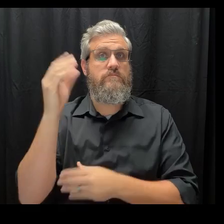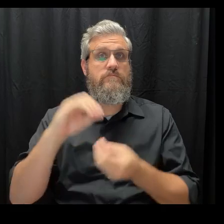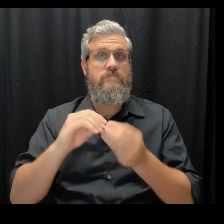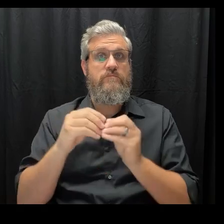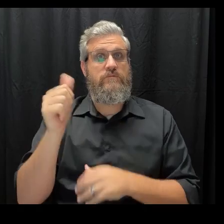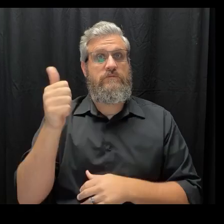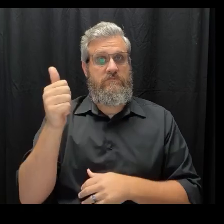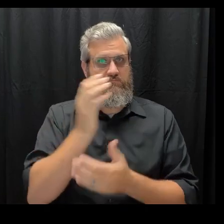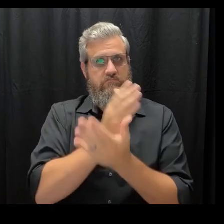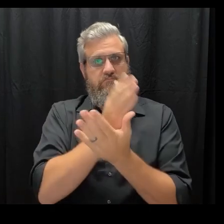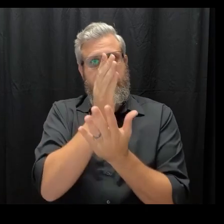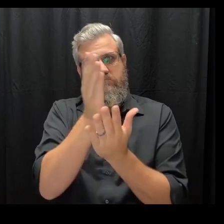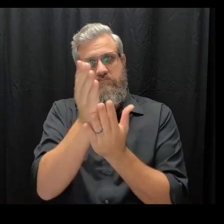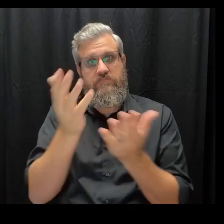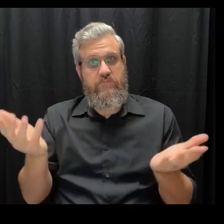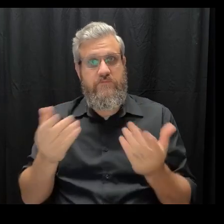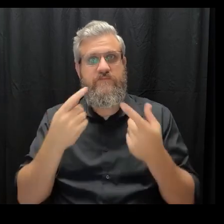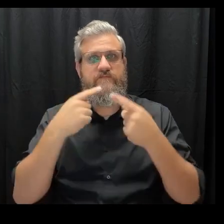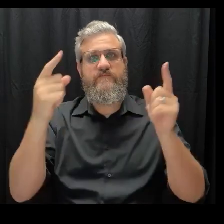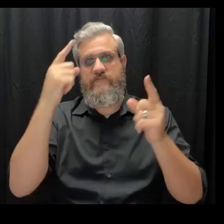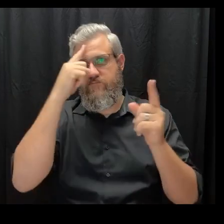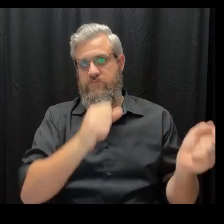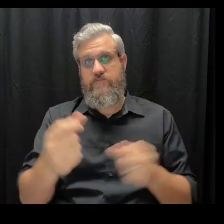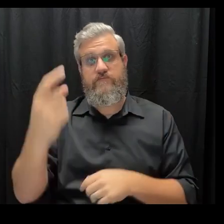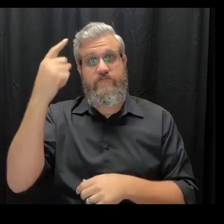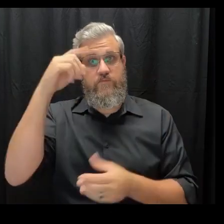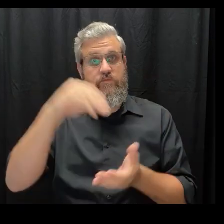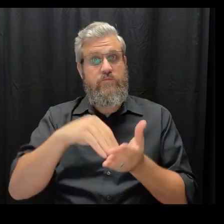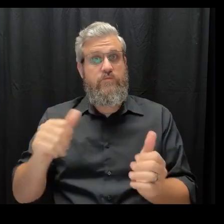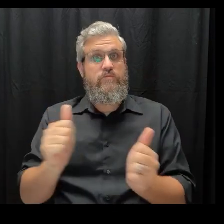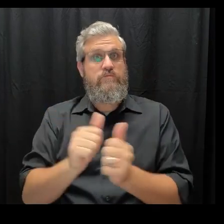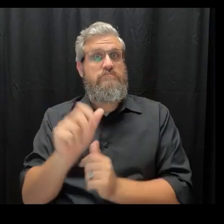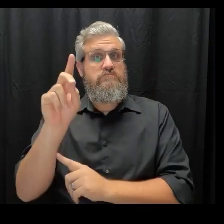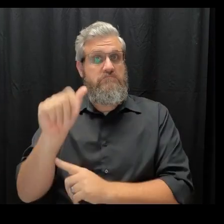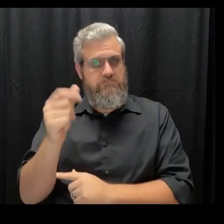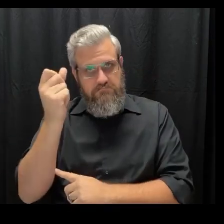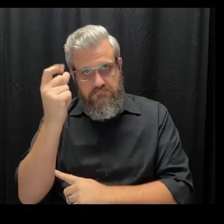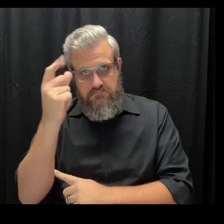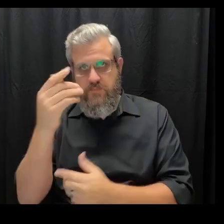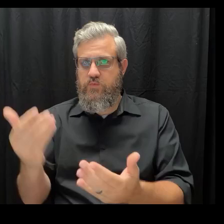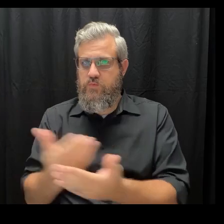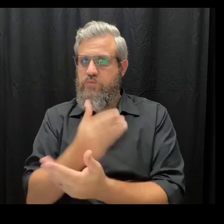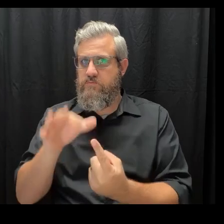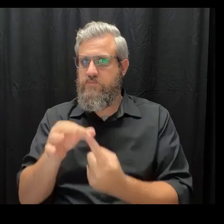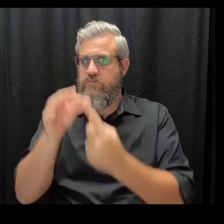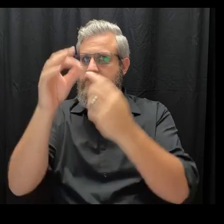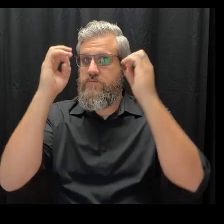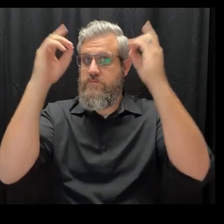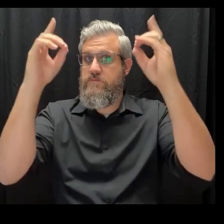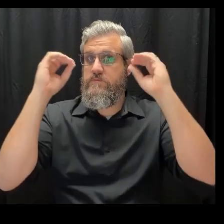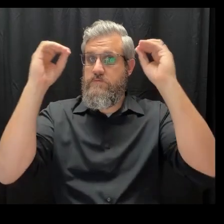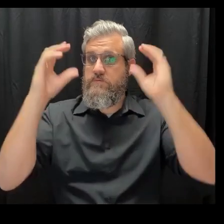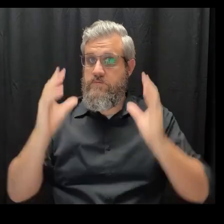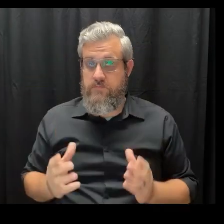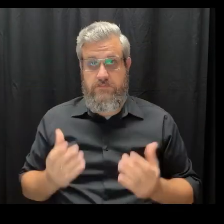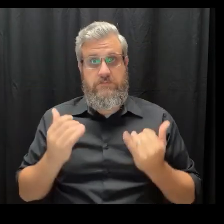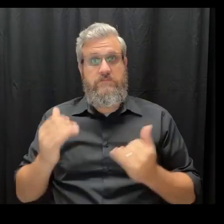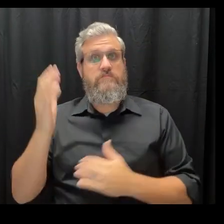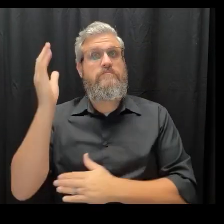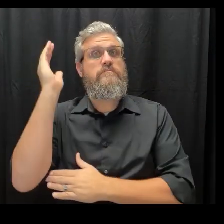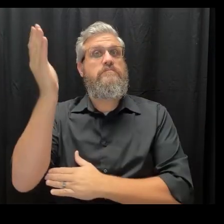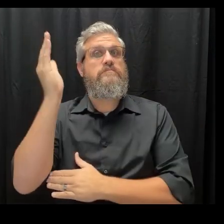series on effective strategies for students with disabilities for new special education teachers. In this presentation, we will